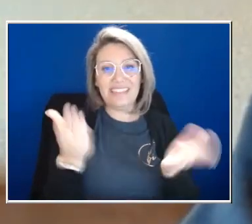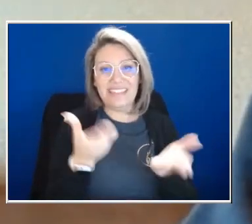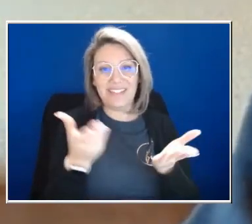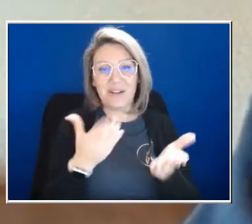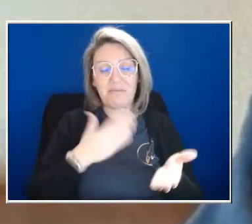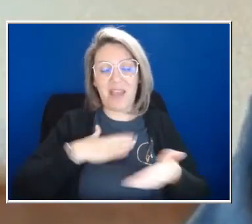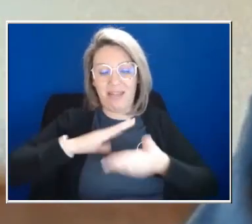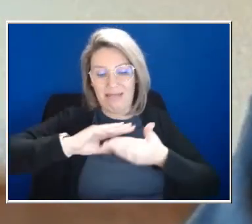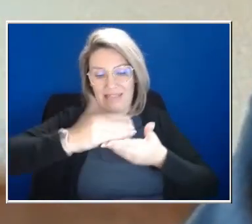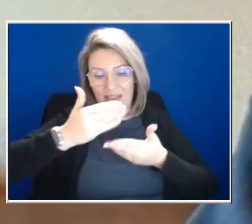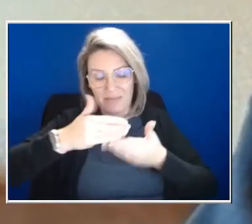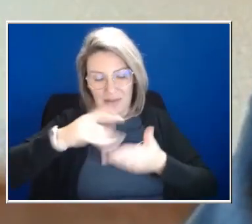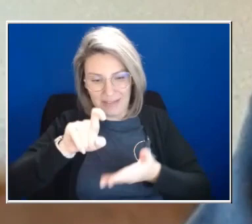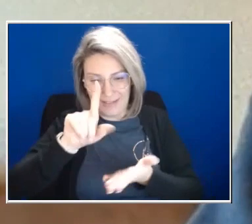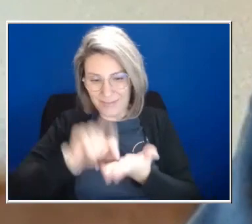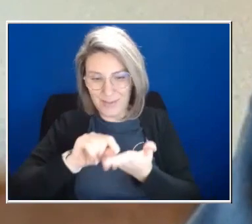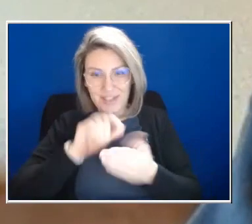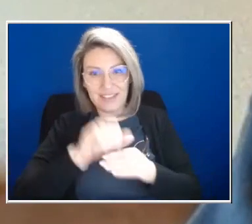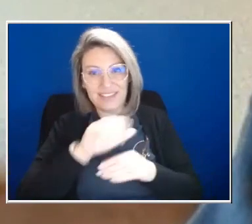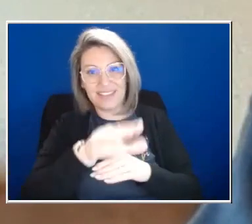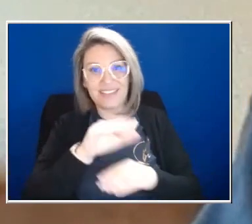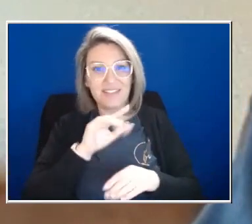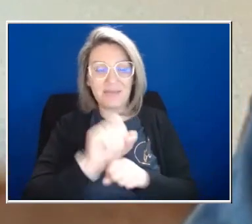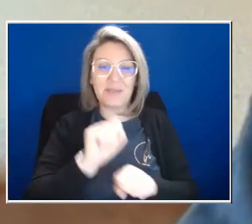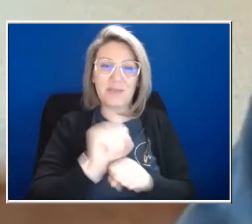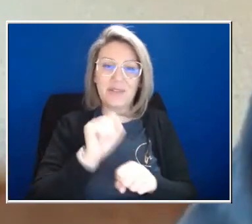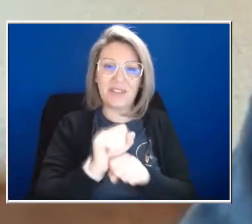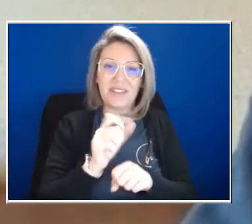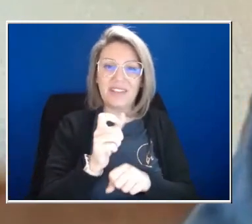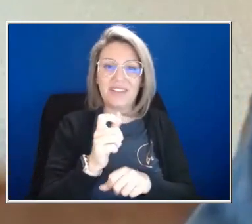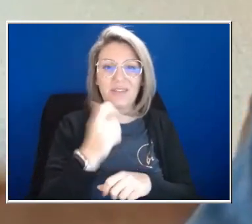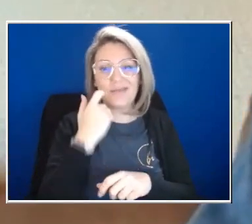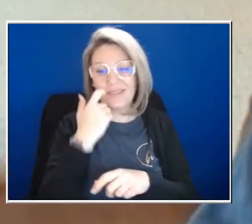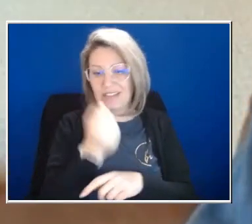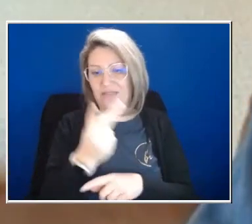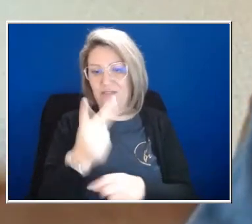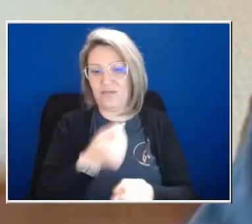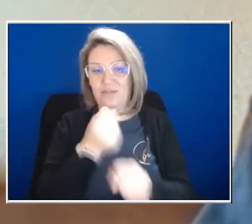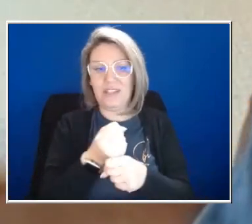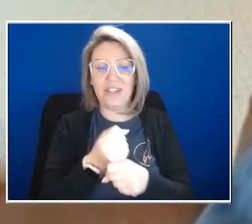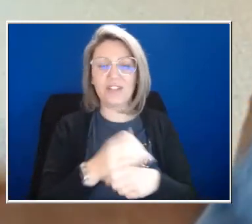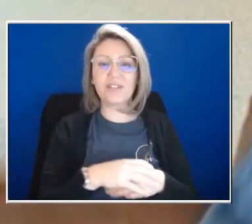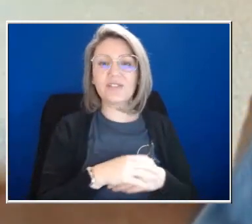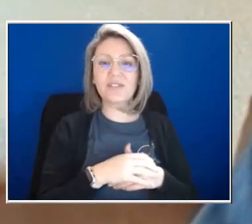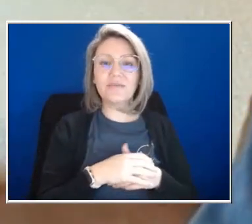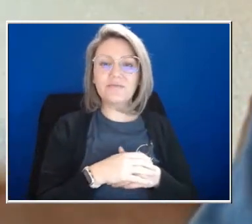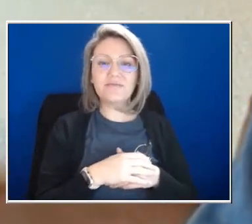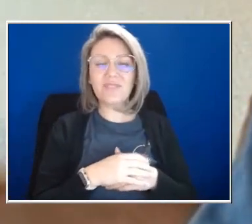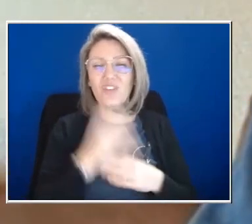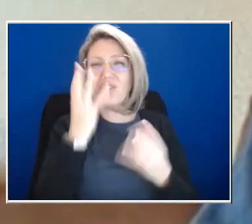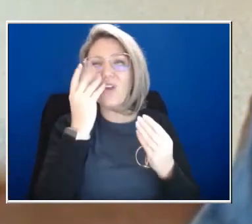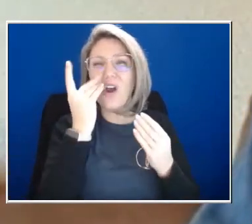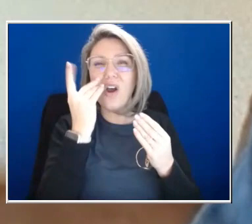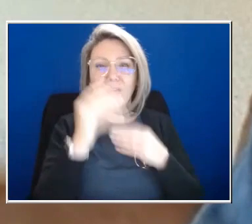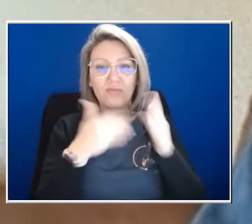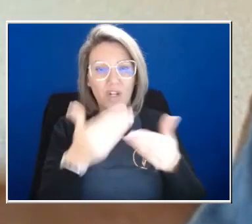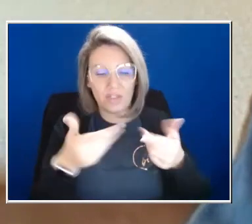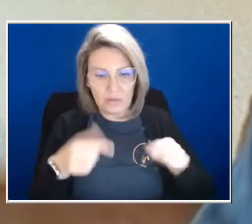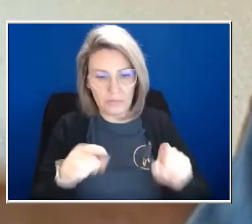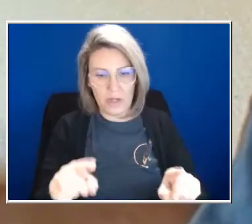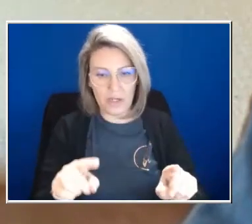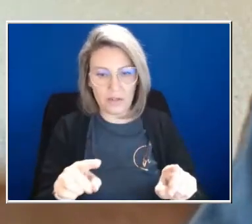off and sent in. I've been working on that the past couple of years, and your thought process changes as you go